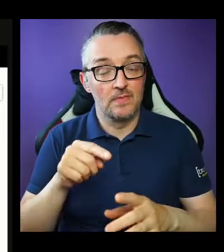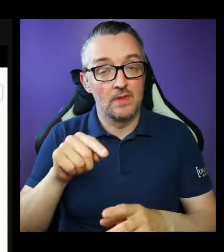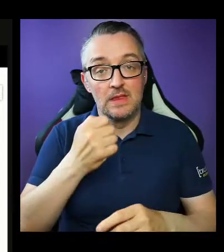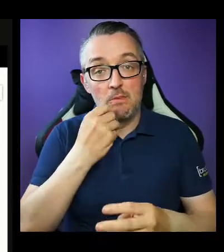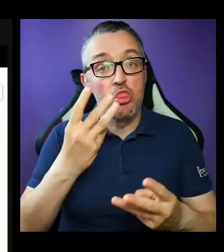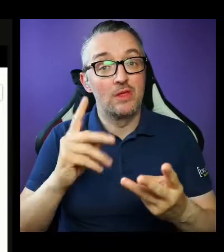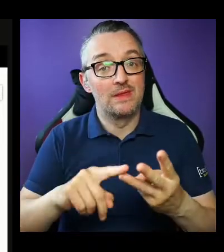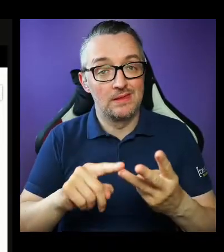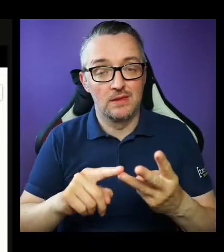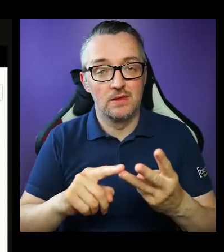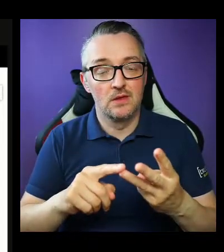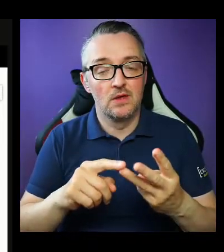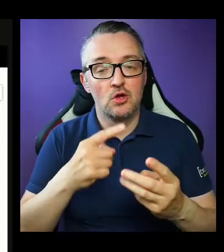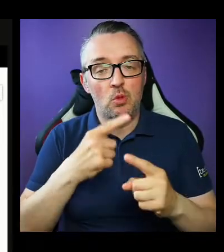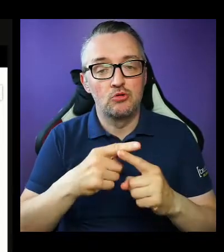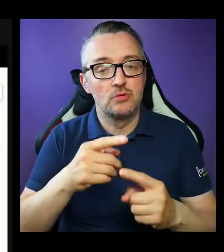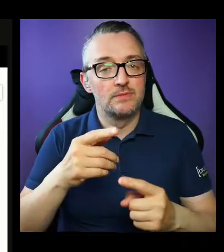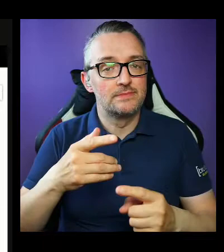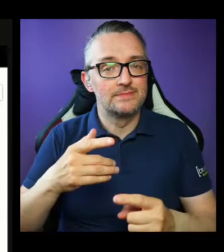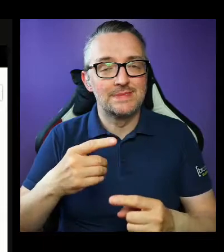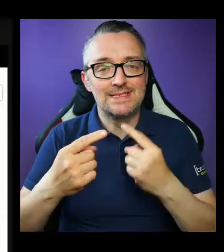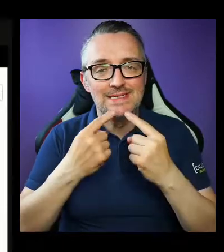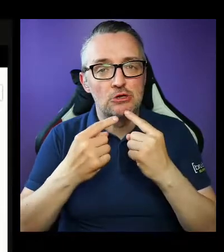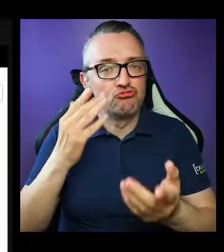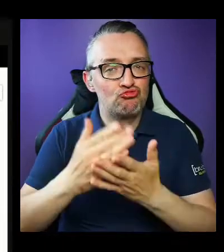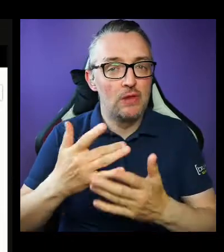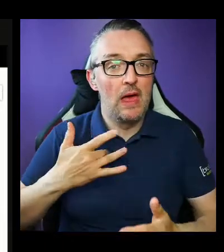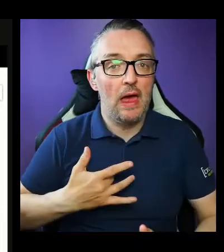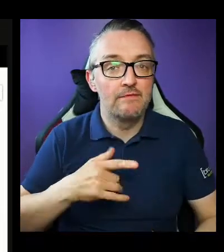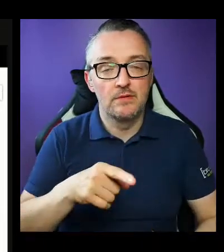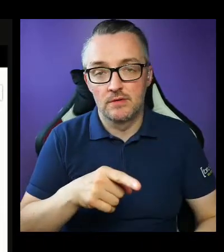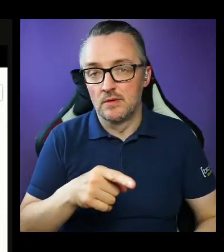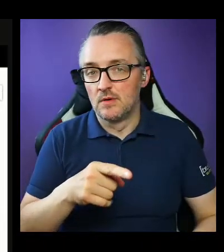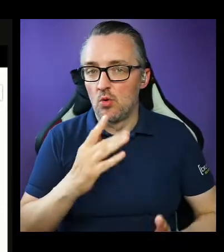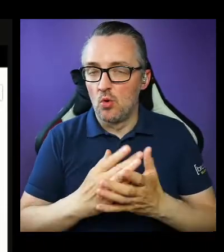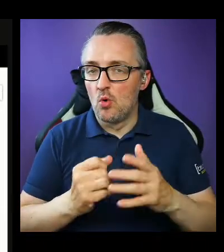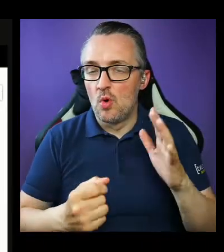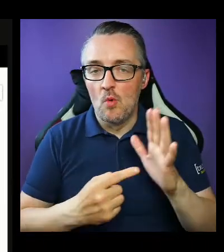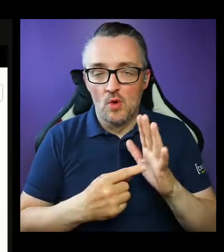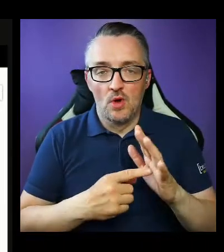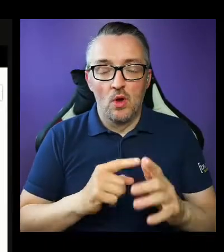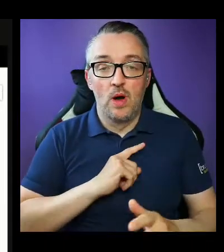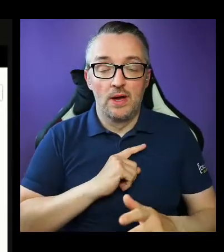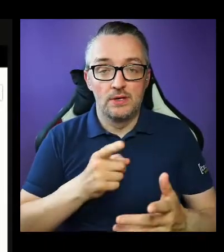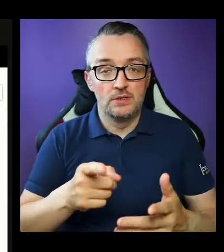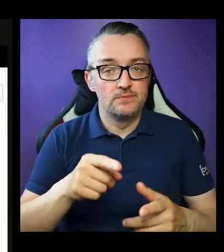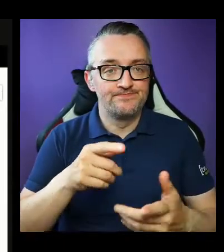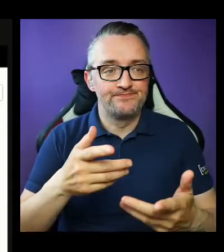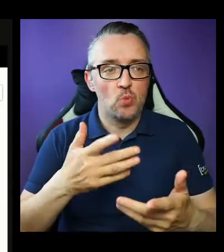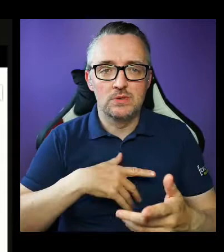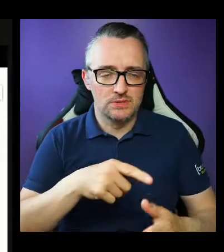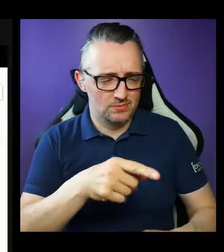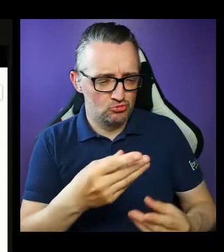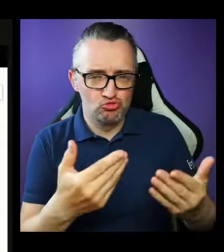here where I mentioned real-life data is really important for me, because when you try to learn something